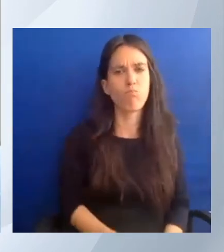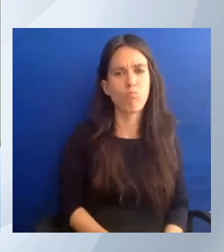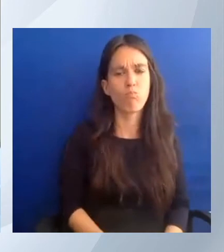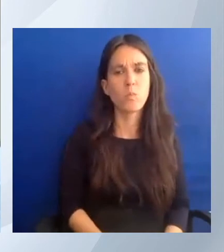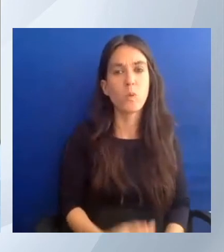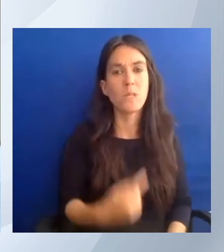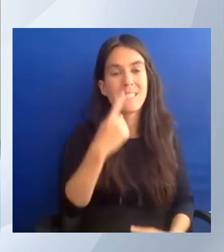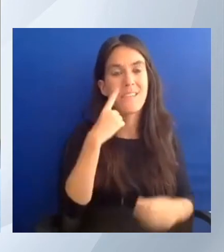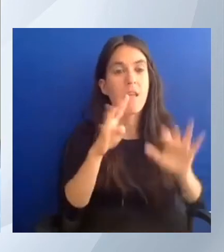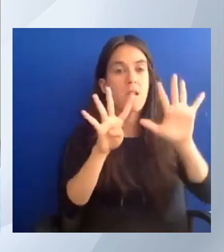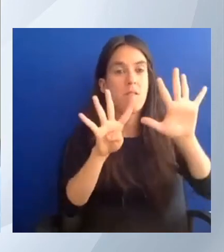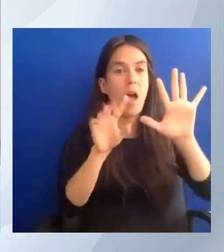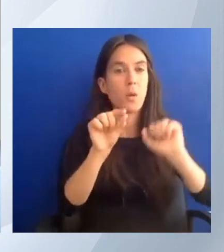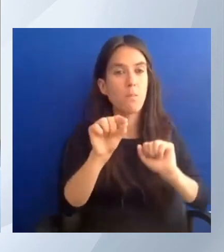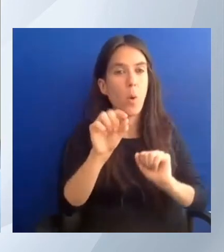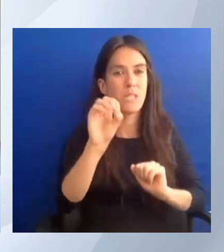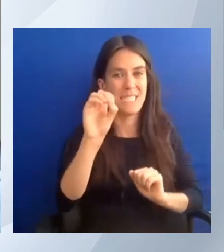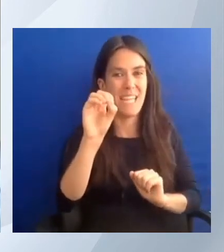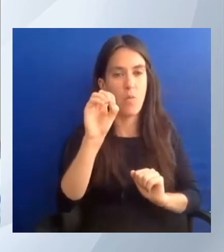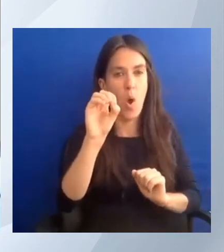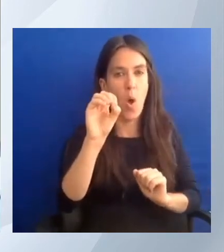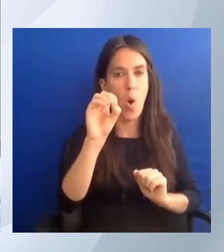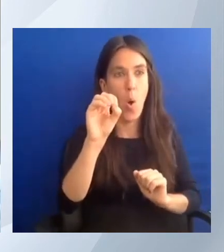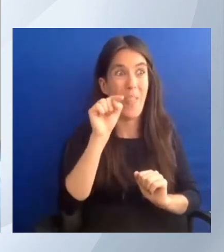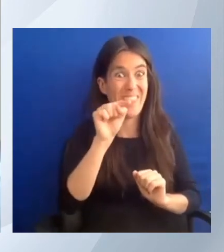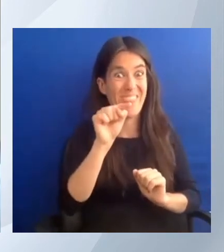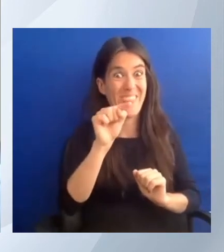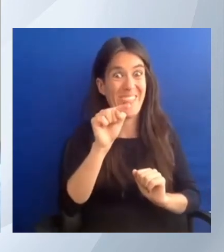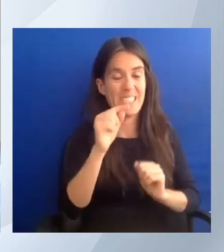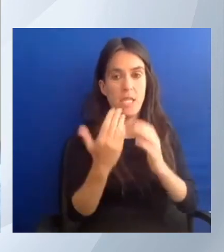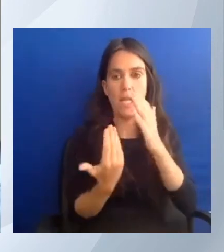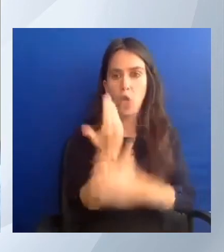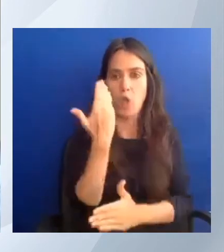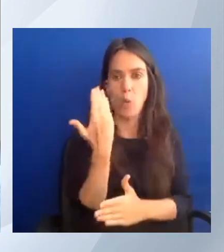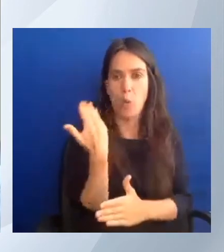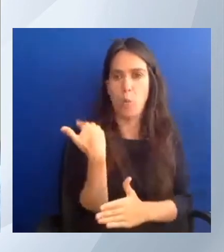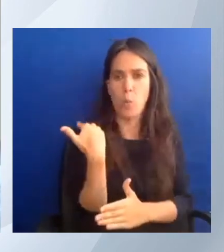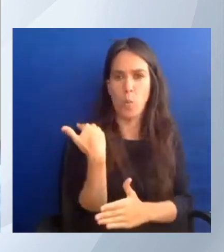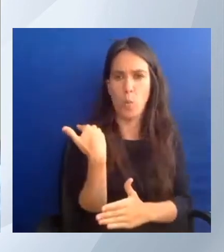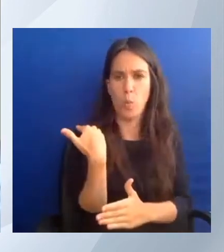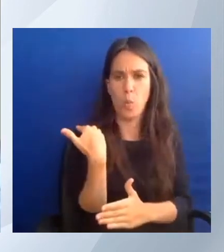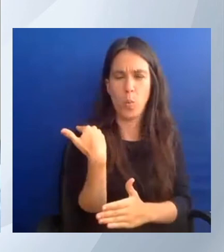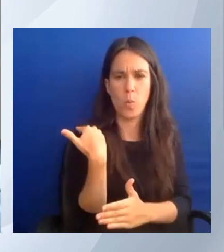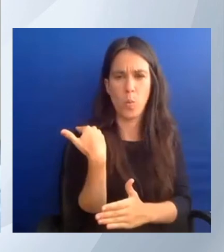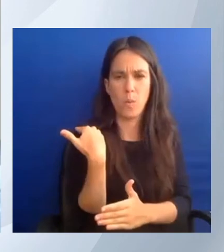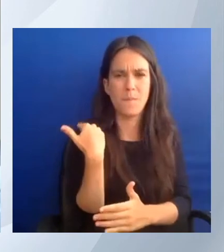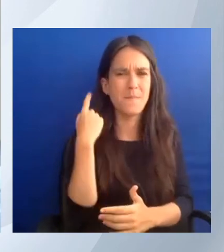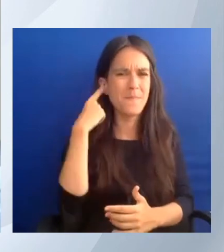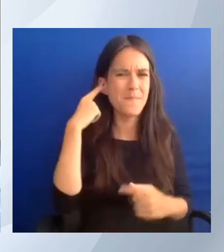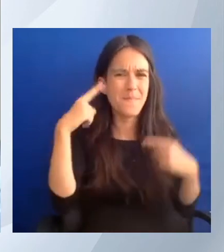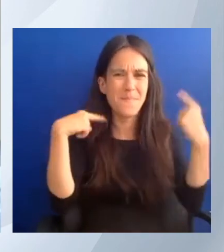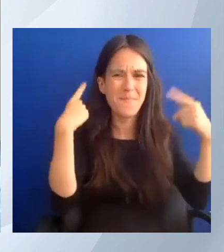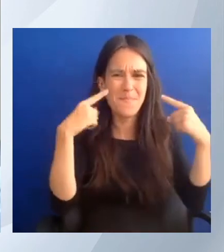0.9.0, they have released a new capability called as